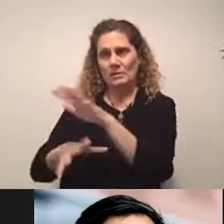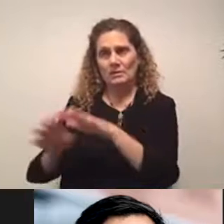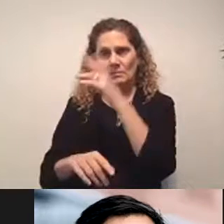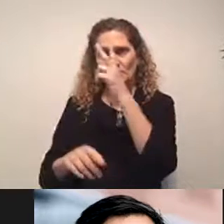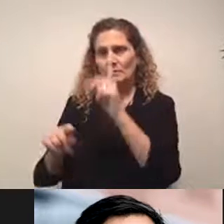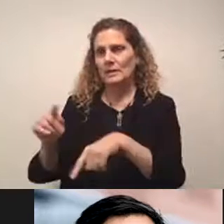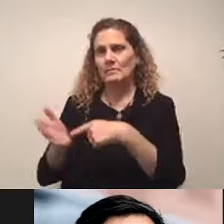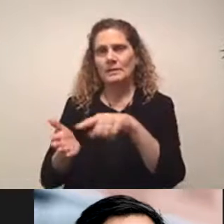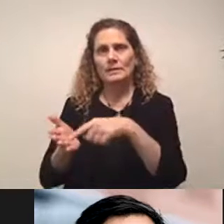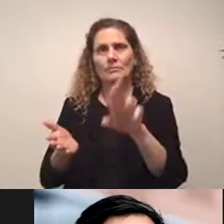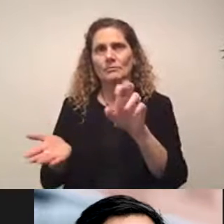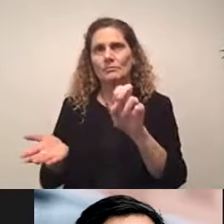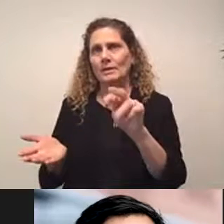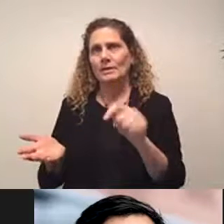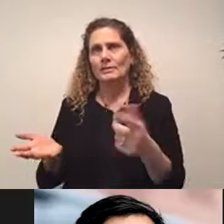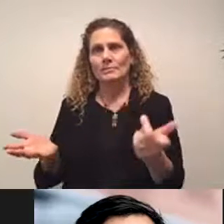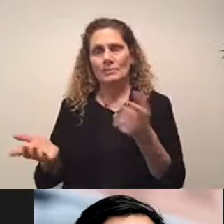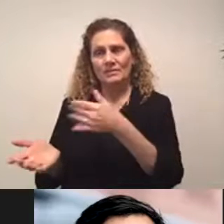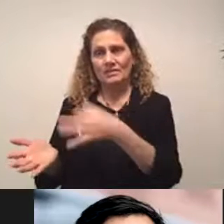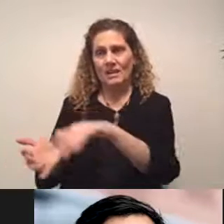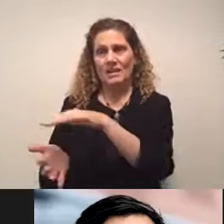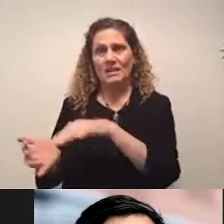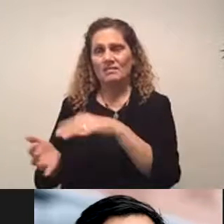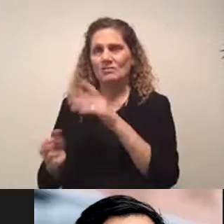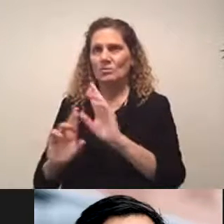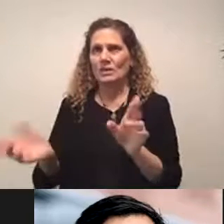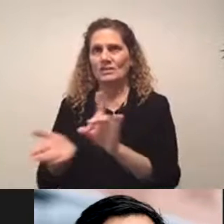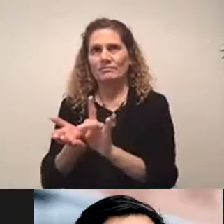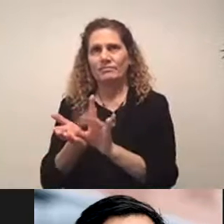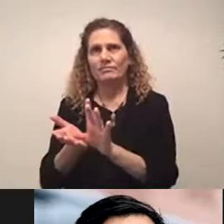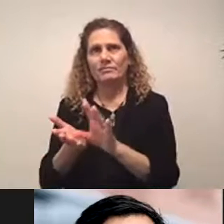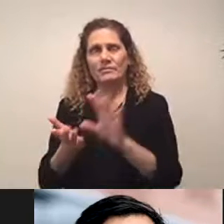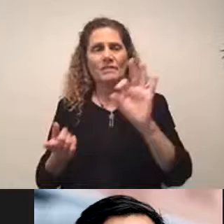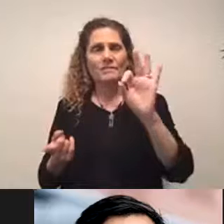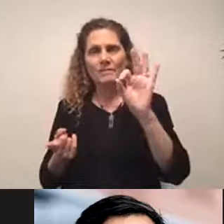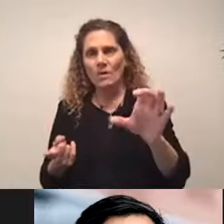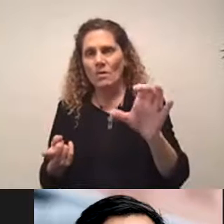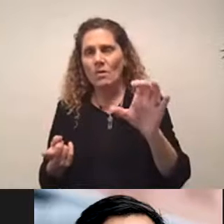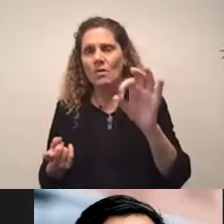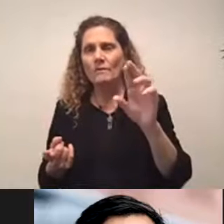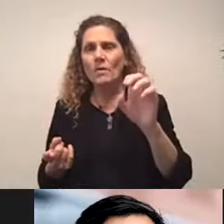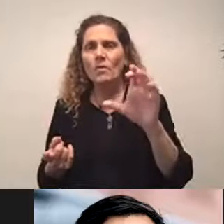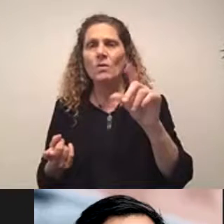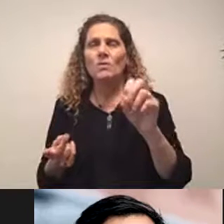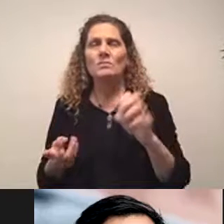foreclosures. 50% of households are citing having difficulty keeping up with their household finances, which